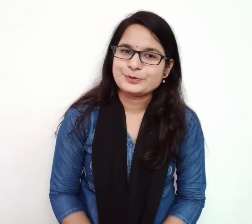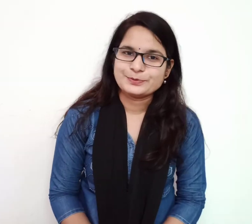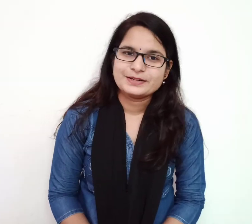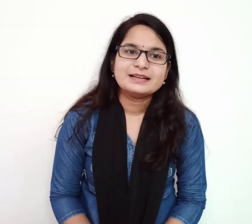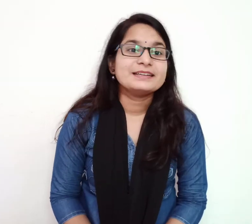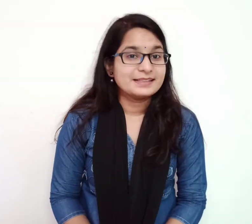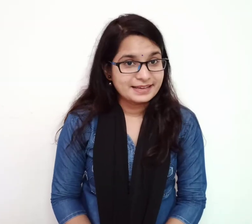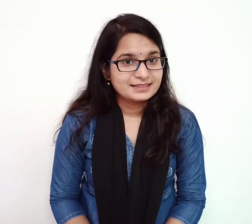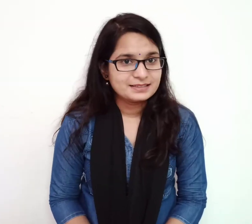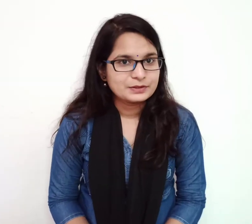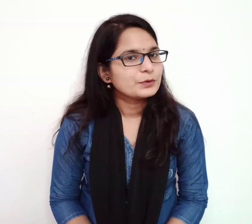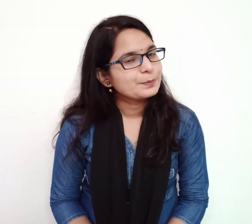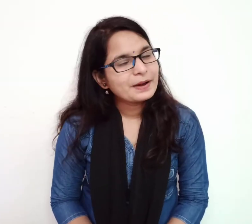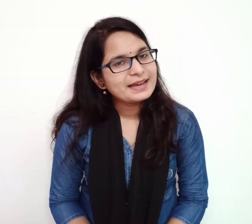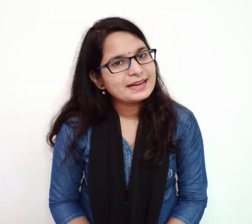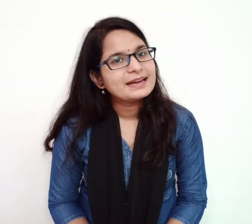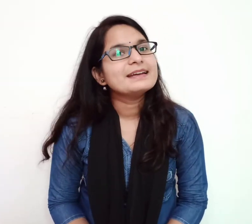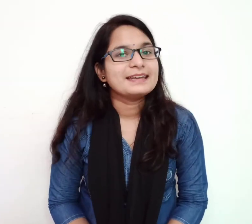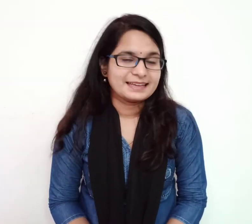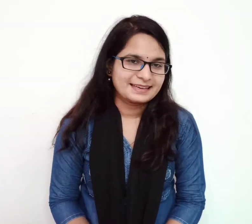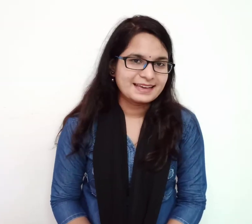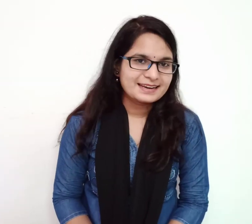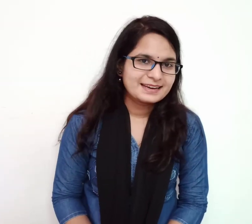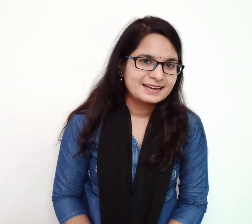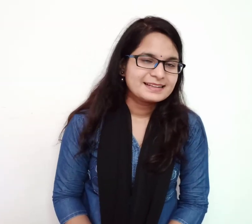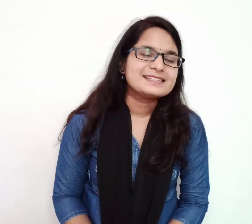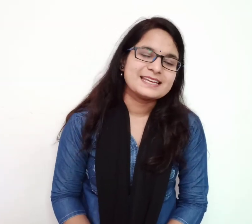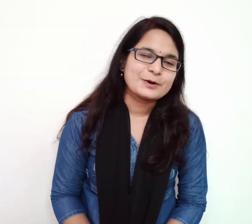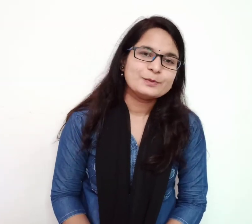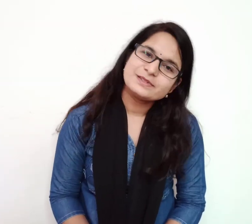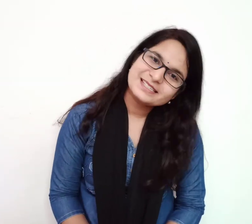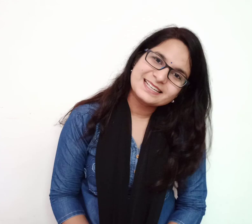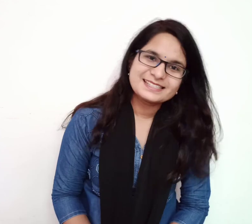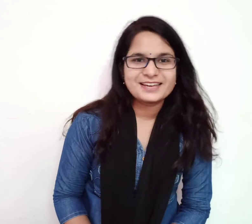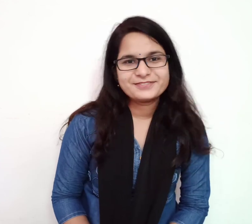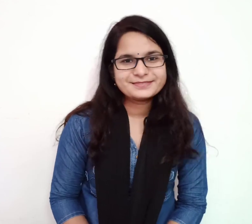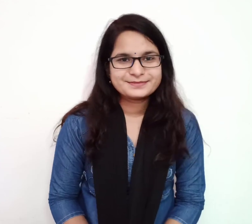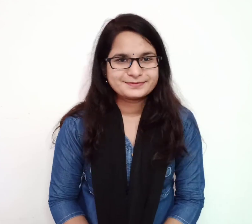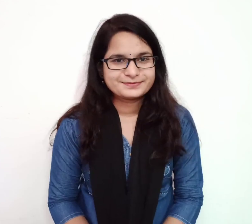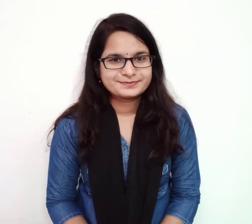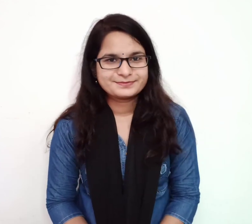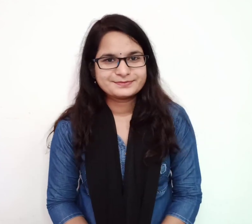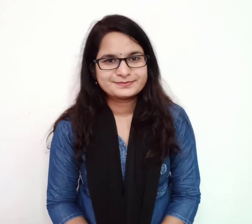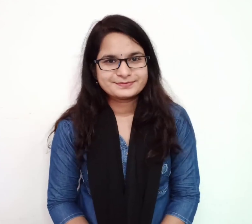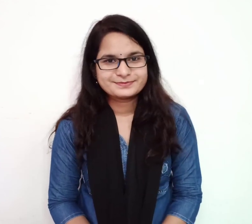back to you. Till then, goodbye, take care, stay home, stay safe.